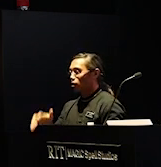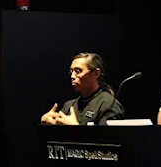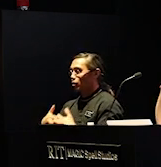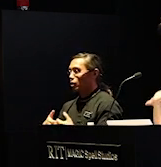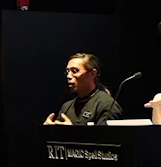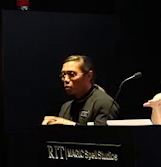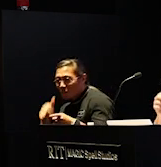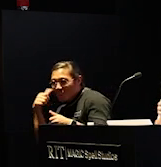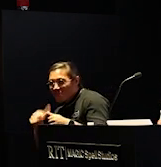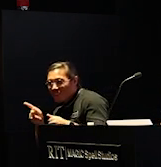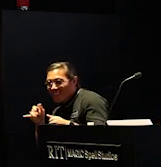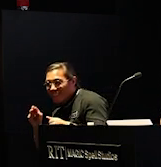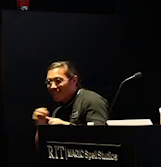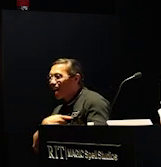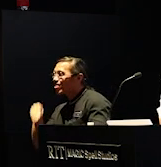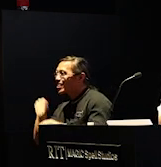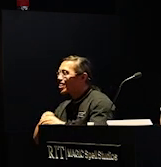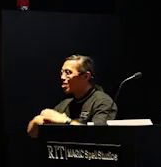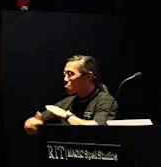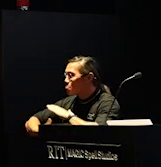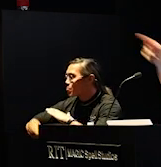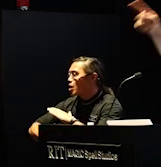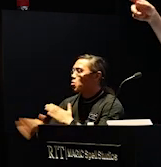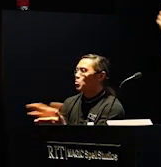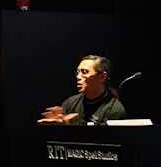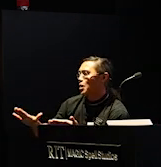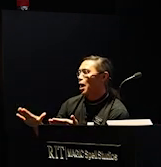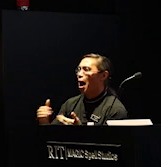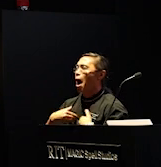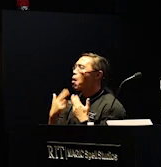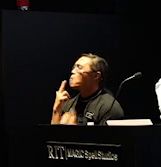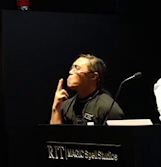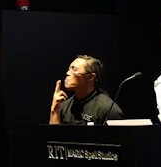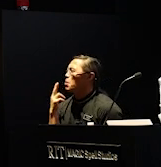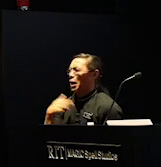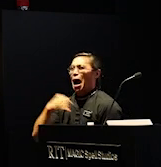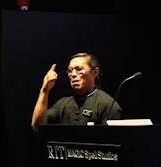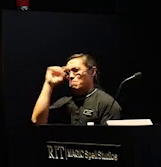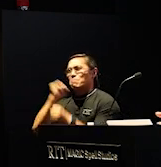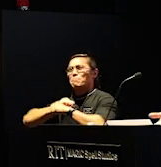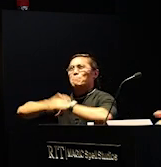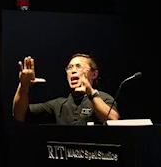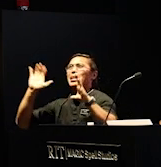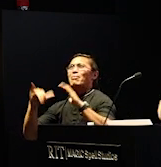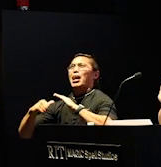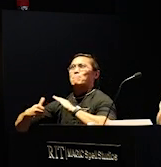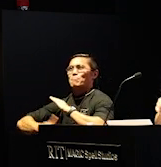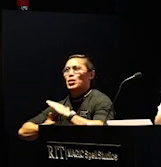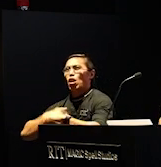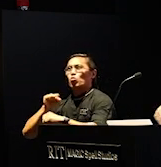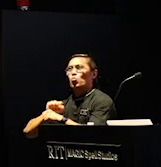basement. It was like a polite basement. There were windows like those little there were lights. But I was working in a